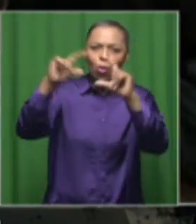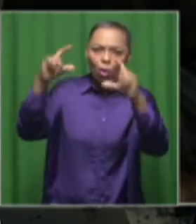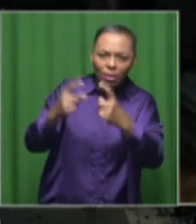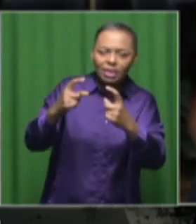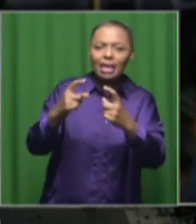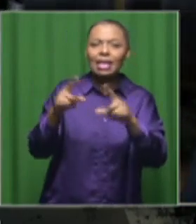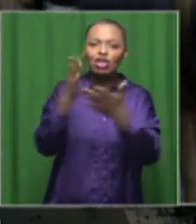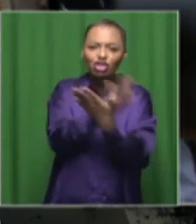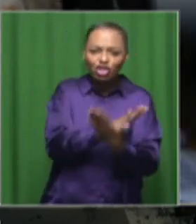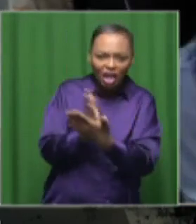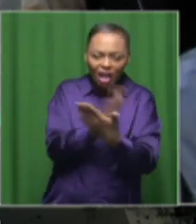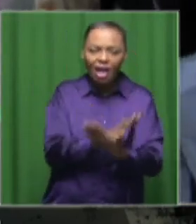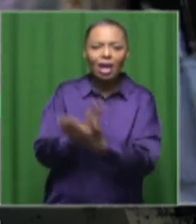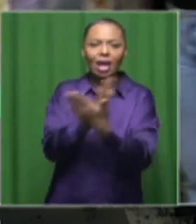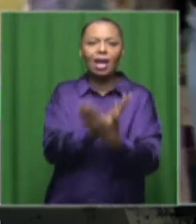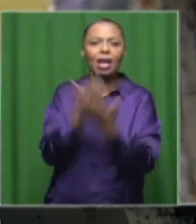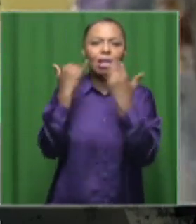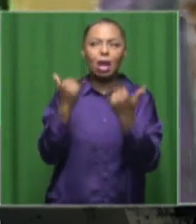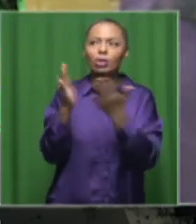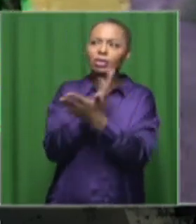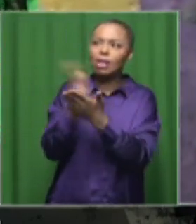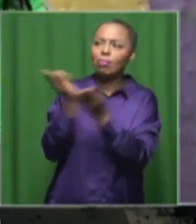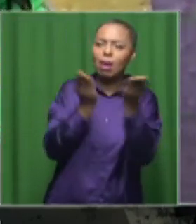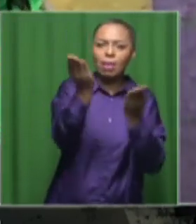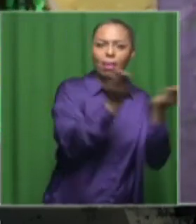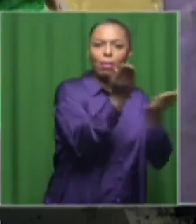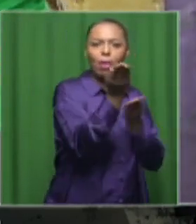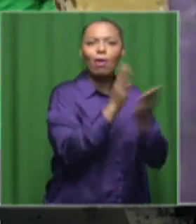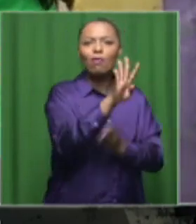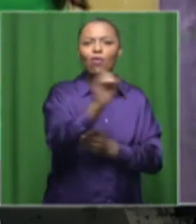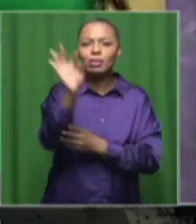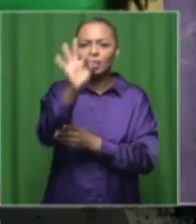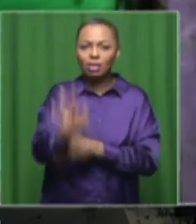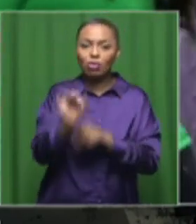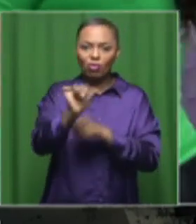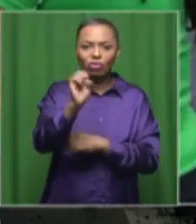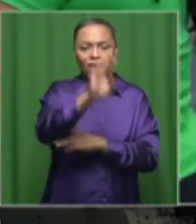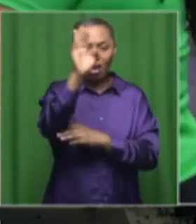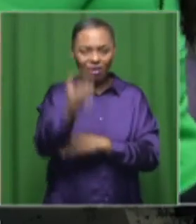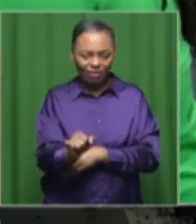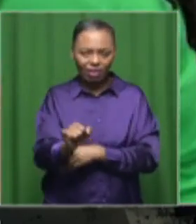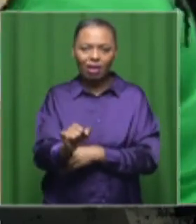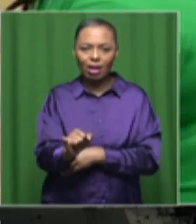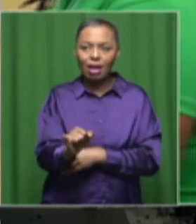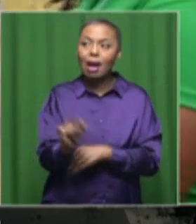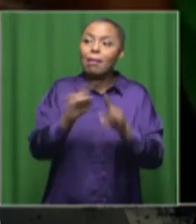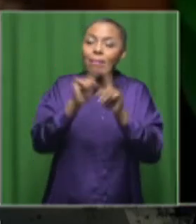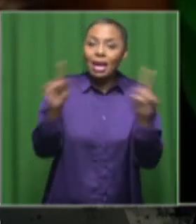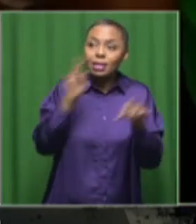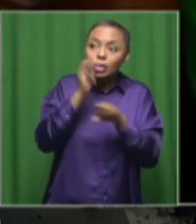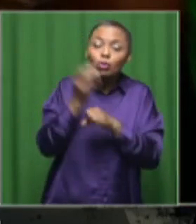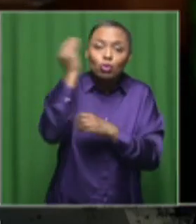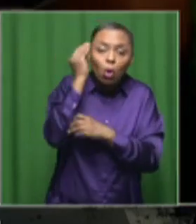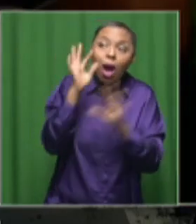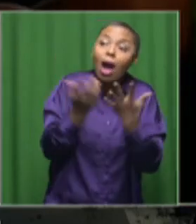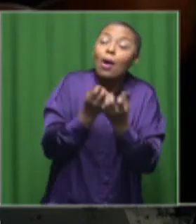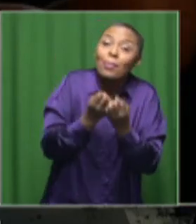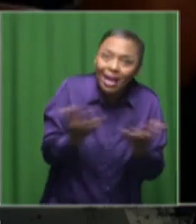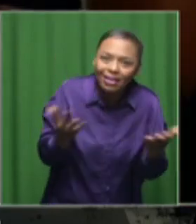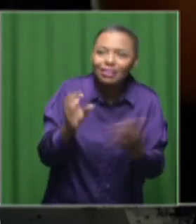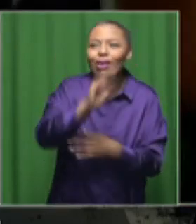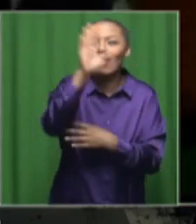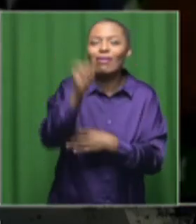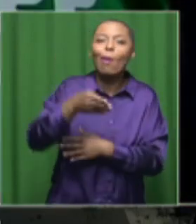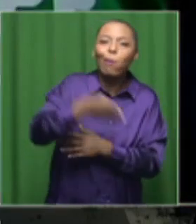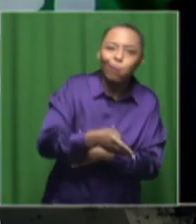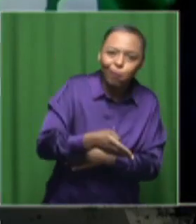the share of income that is received by the poorest 40% of South Africans. To do that, I need to know how many South Africans there are. And as